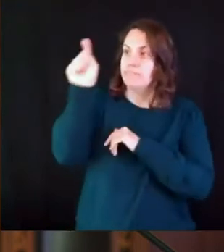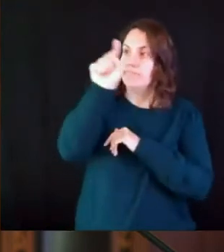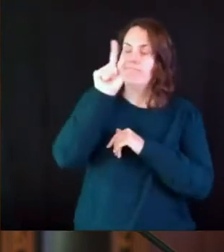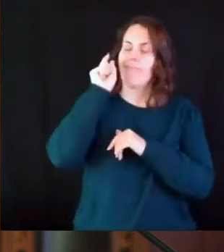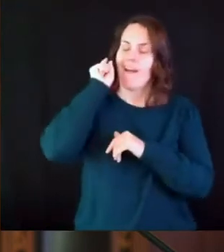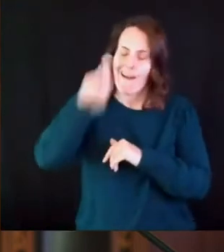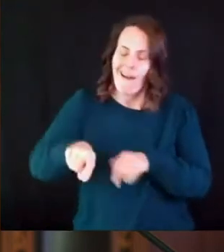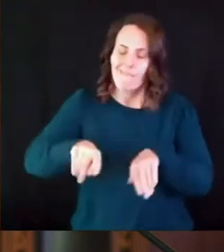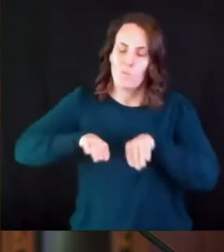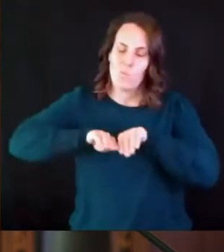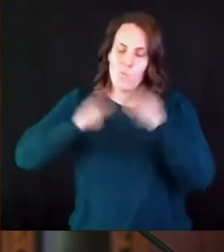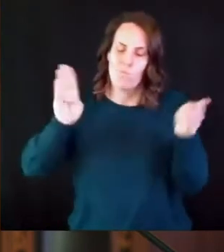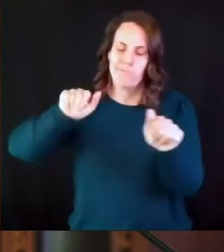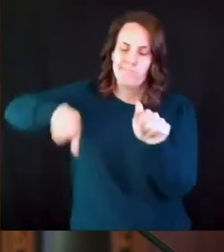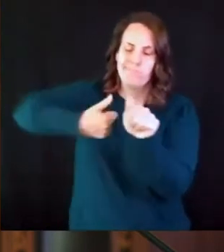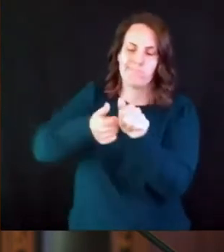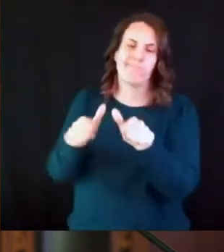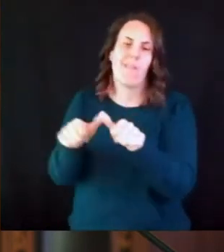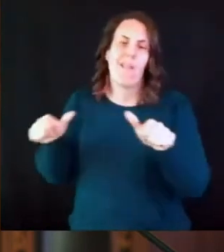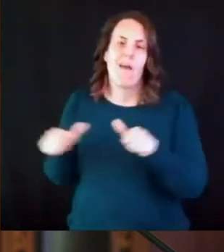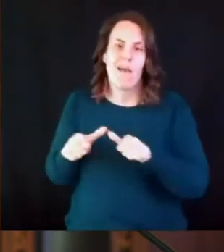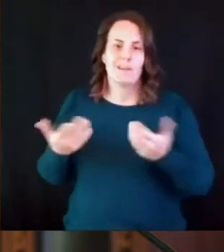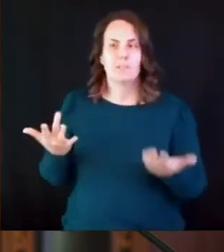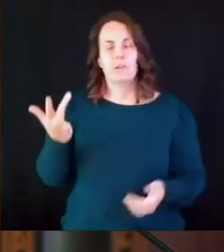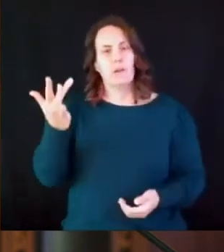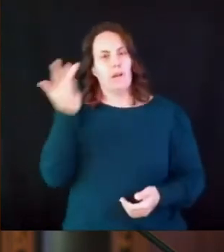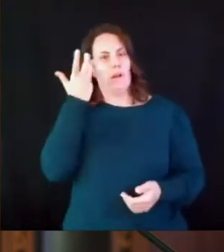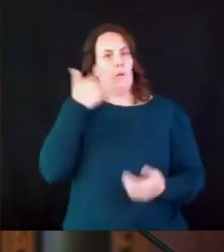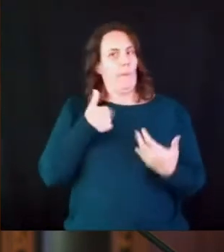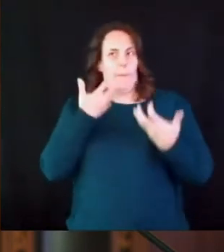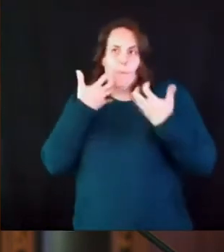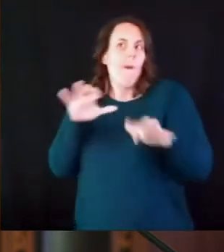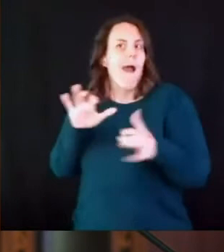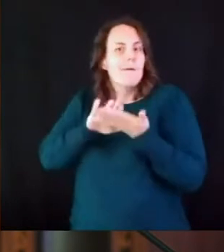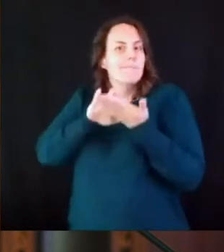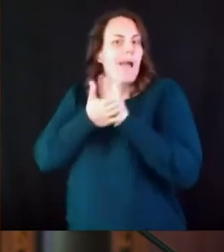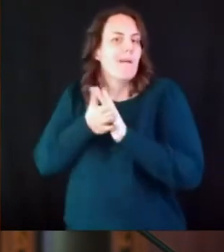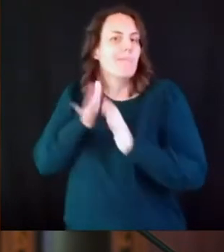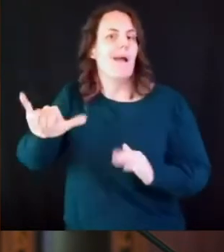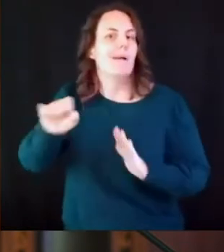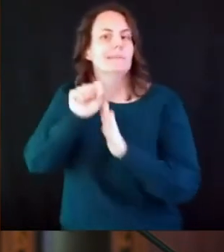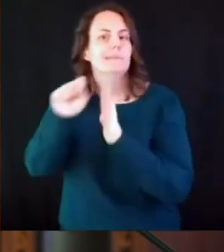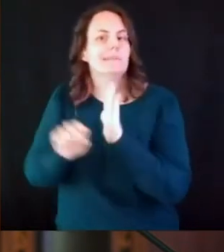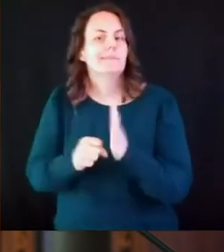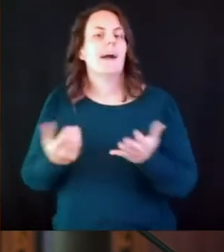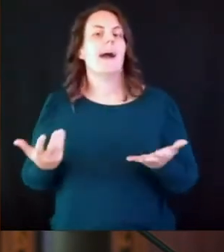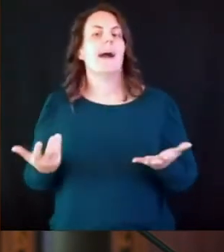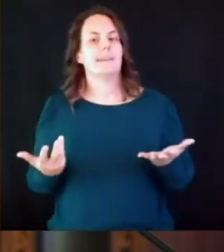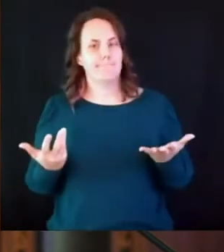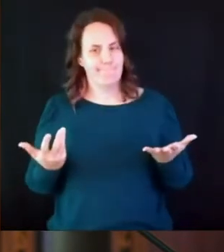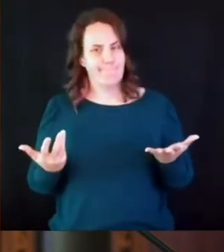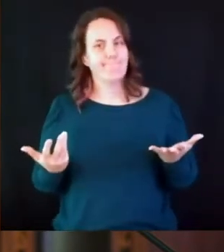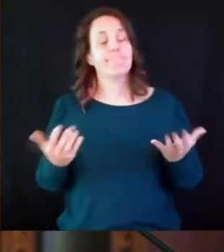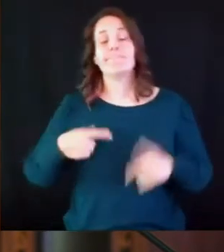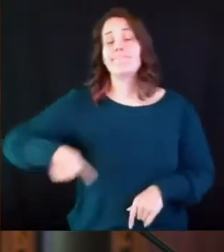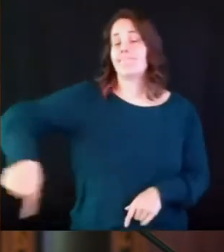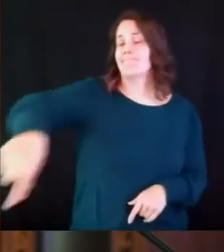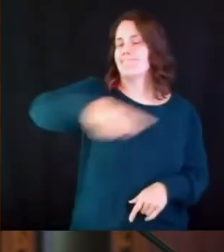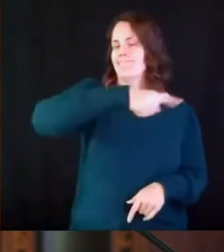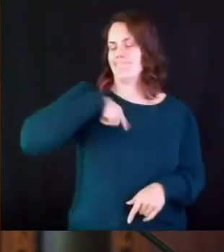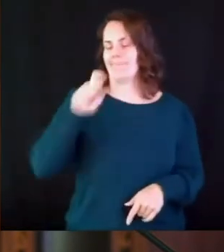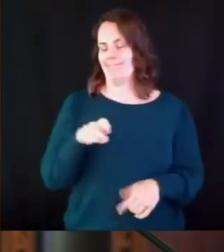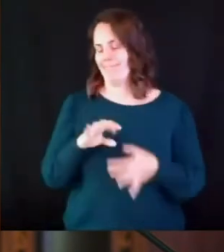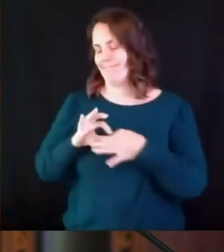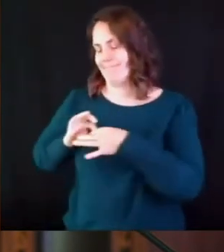each work as a state and as individuals to flatten the curve immediately. Please stay home. Wear a mask when you go out